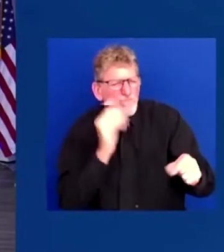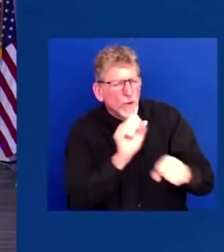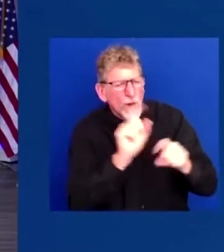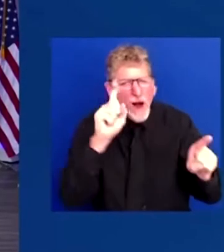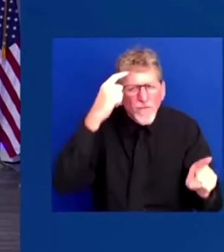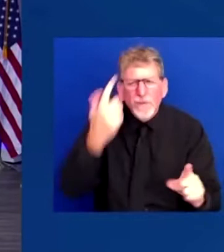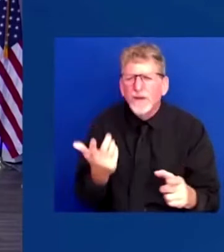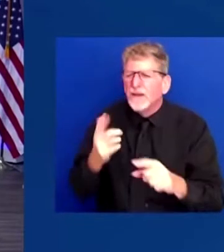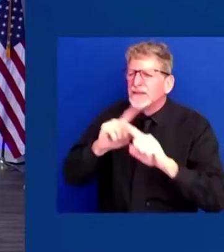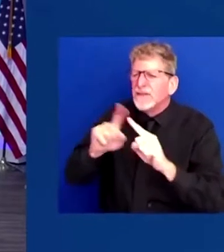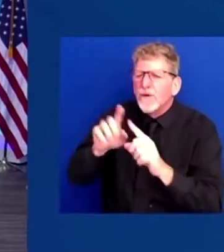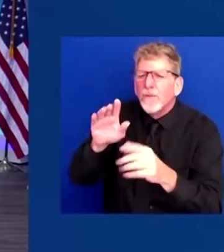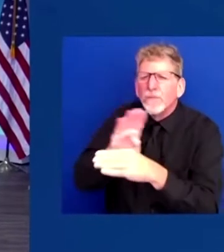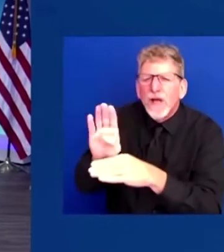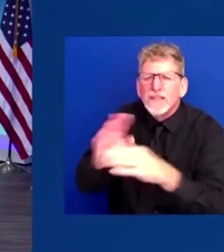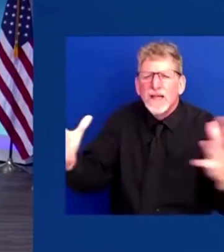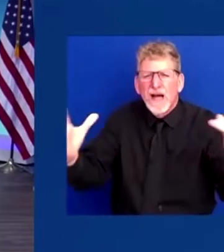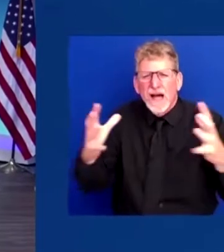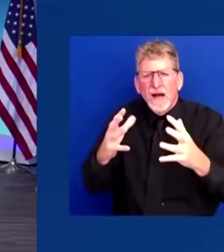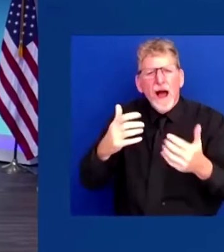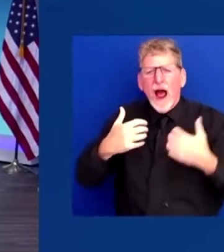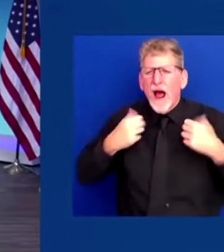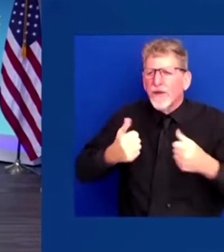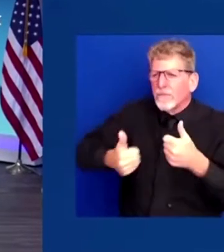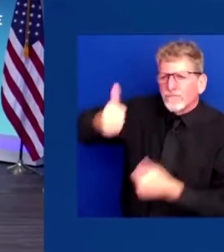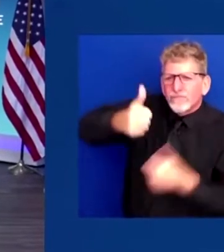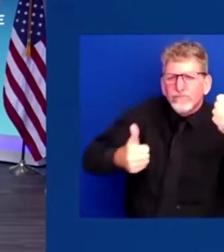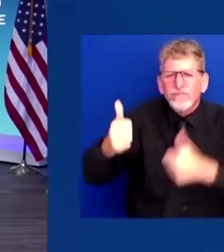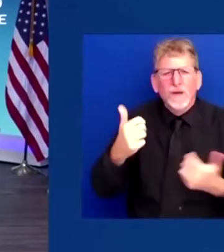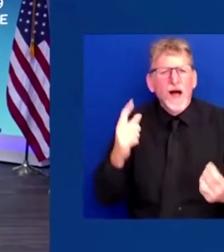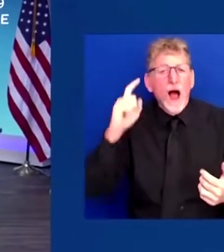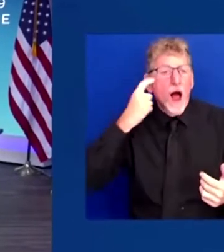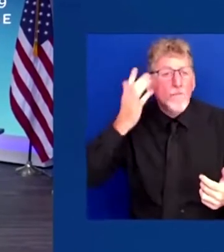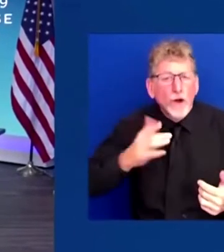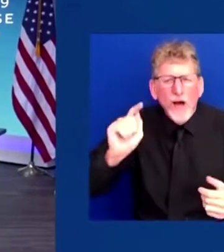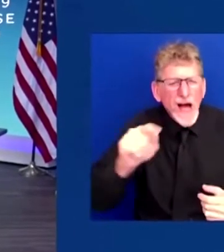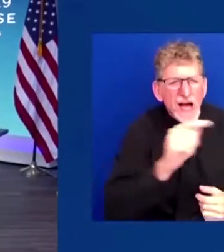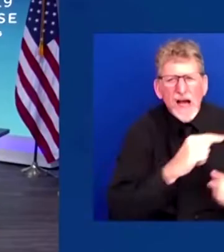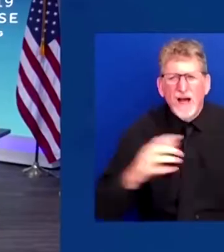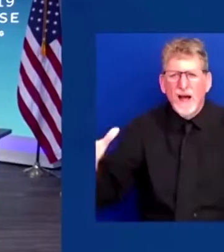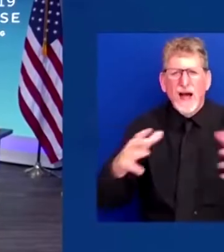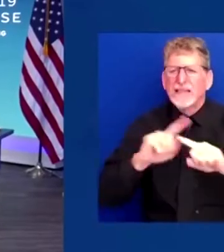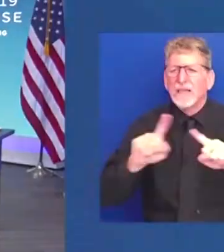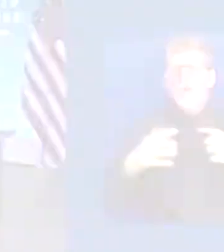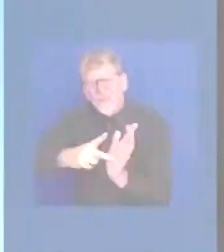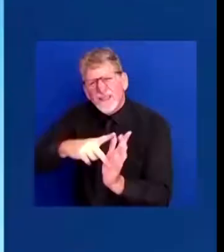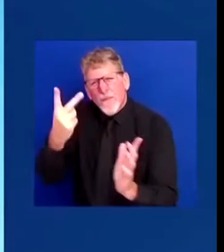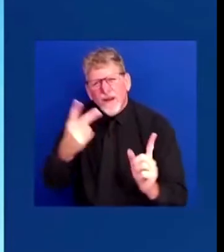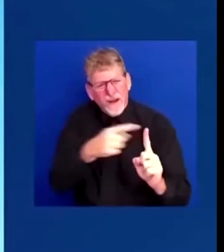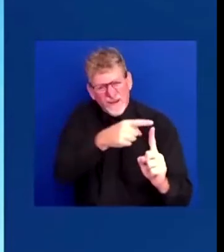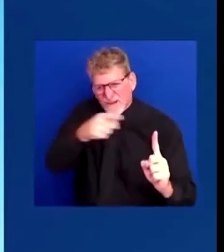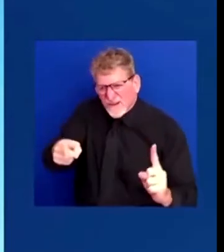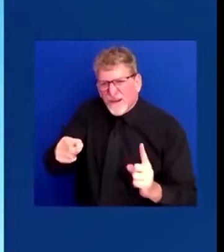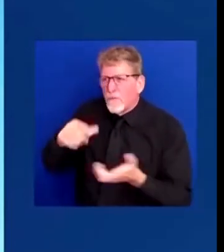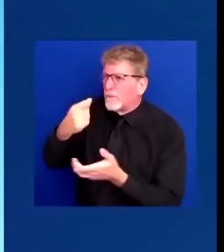Task Force Coordinator Jeff Zients appeared in the same room alongside other members of the White House team, none of them wearing masks.